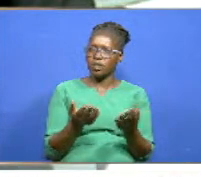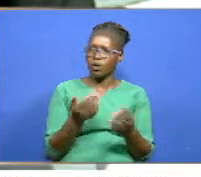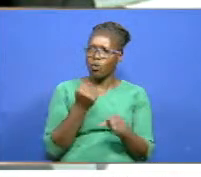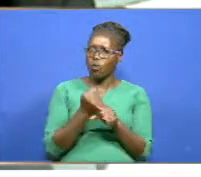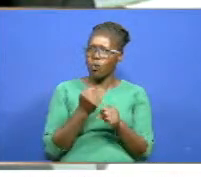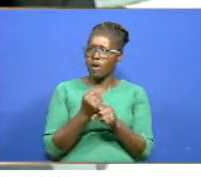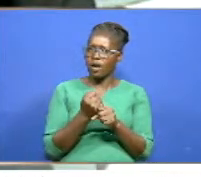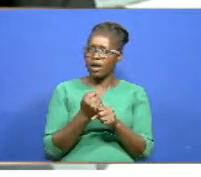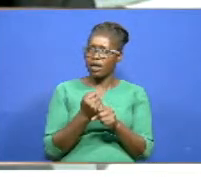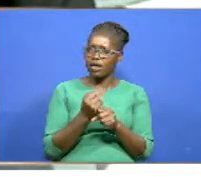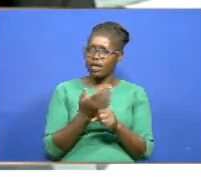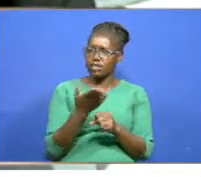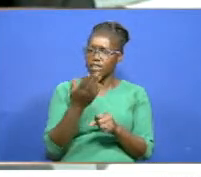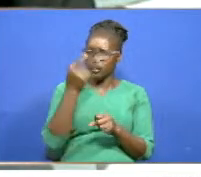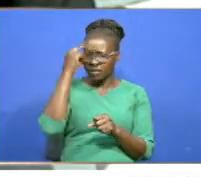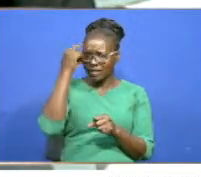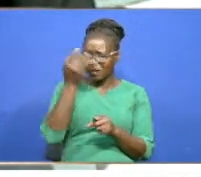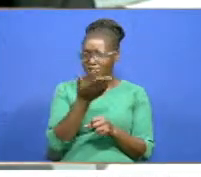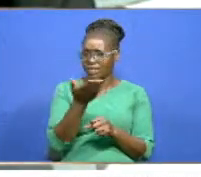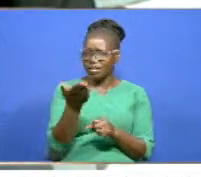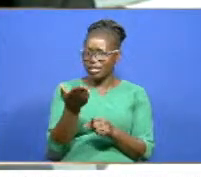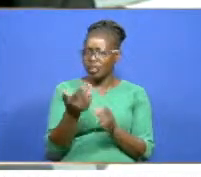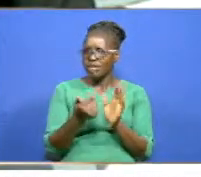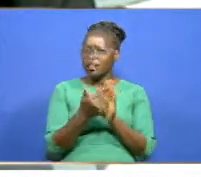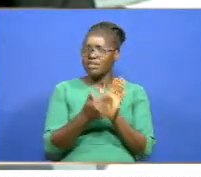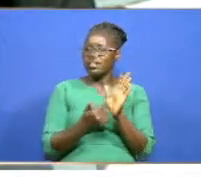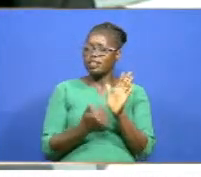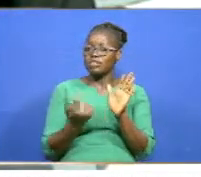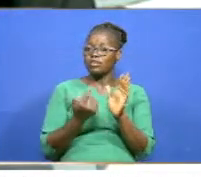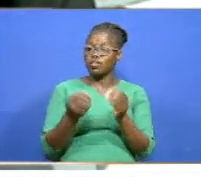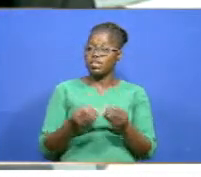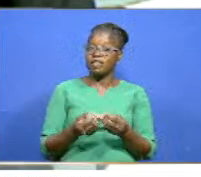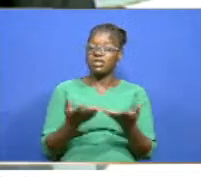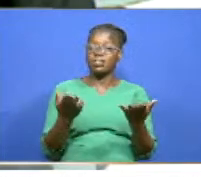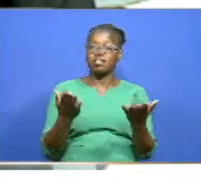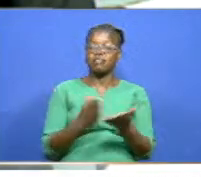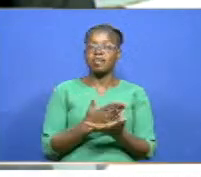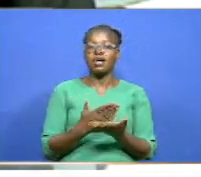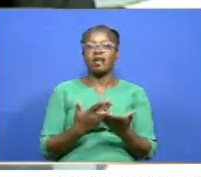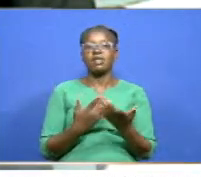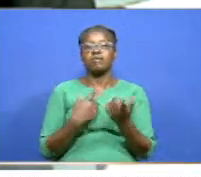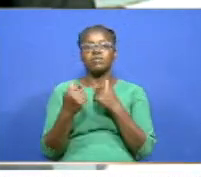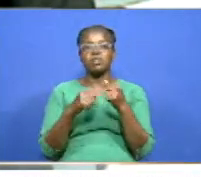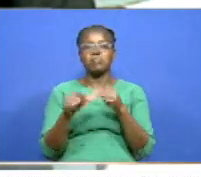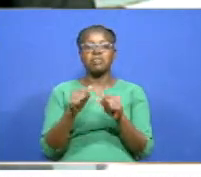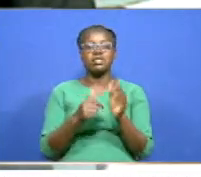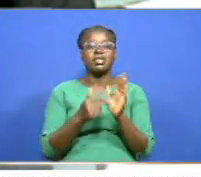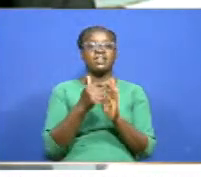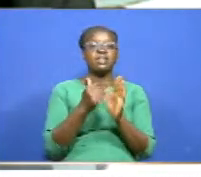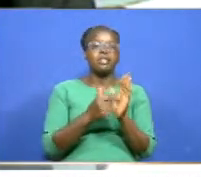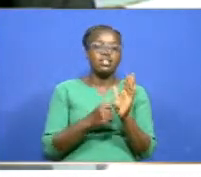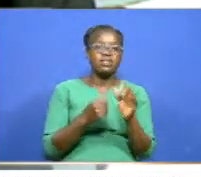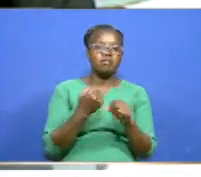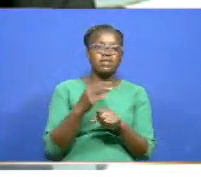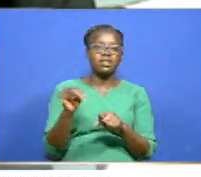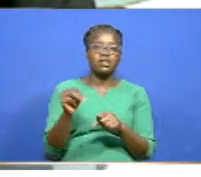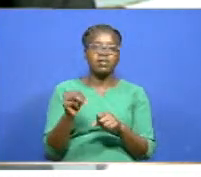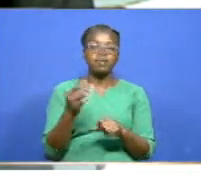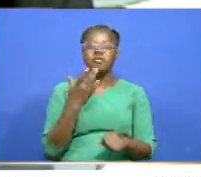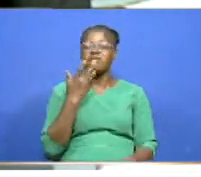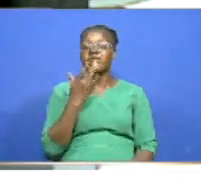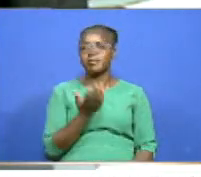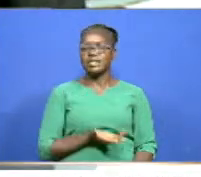checked, they just issued a list of which some people talked about that list could even make these politicians more